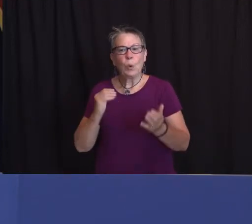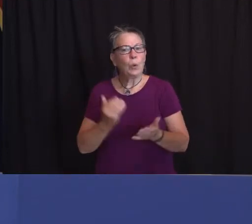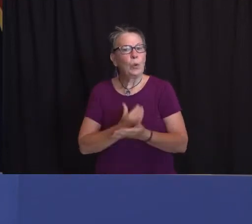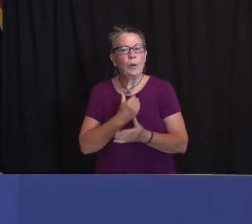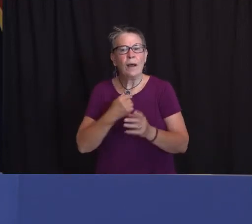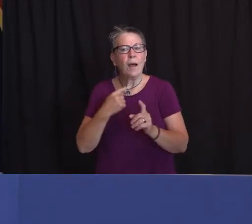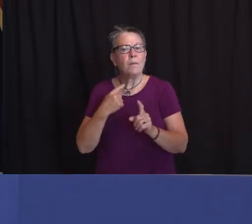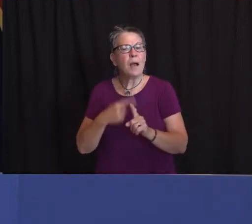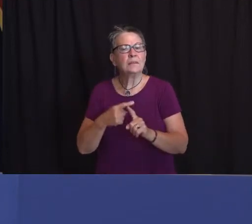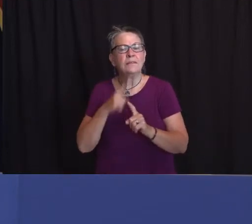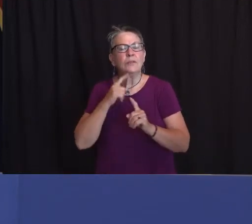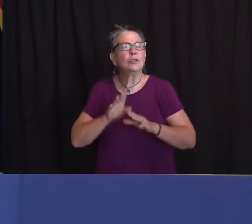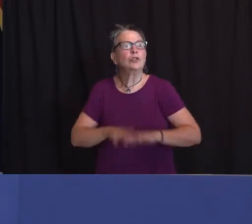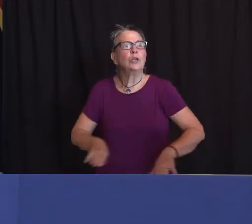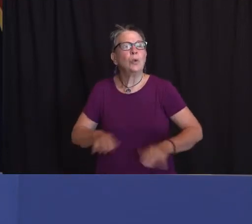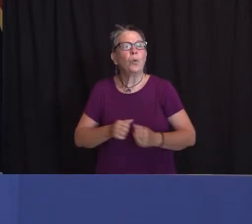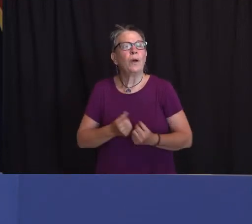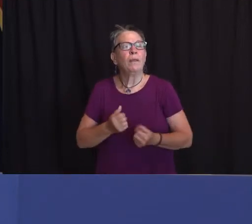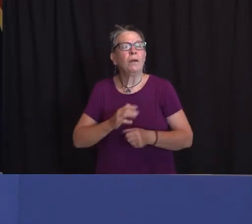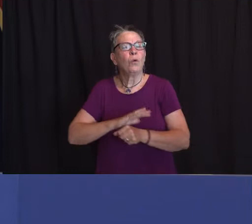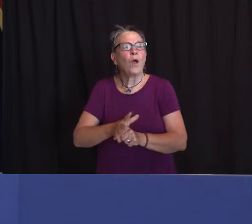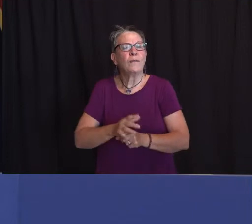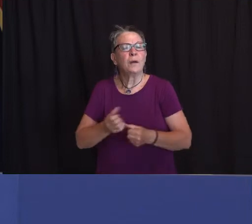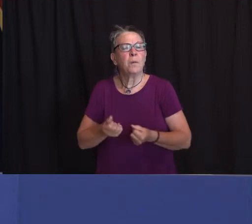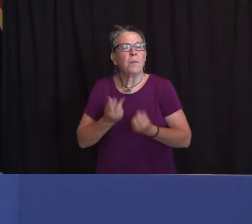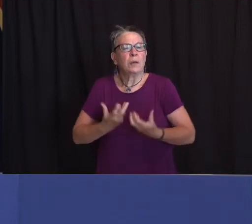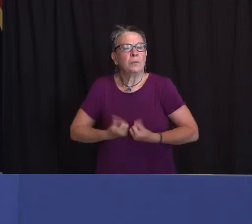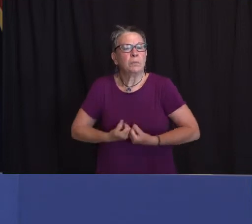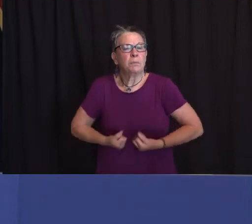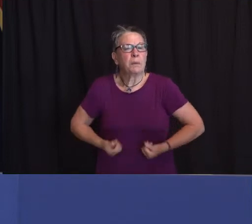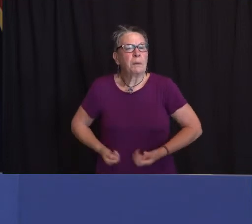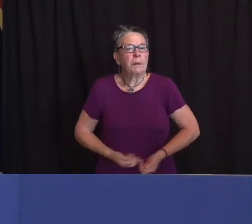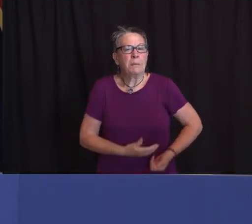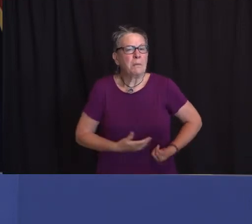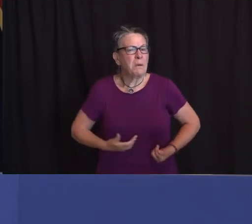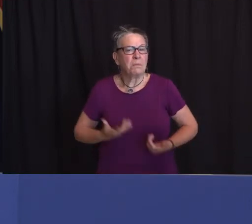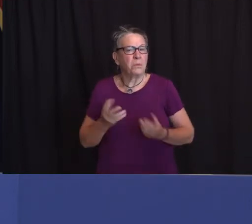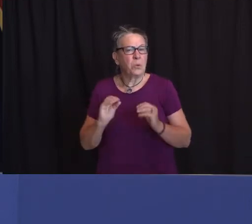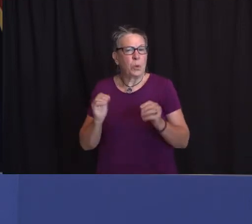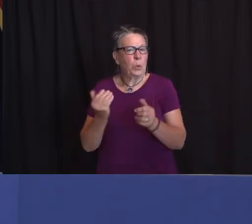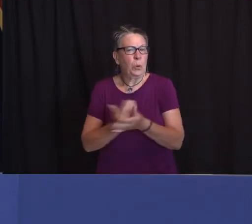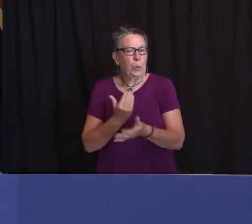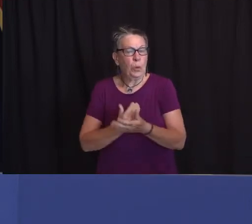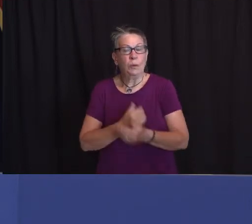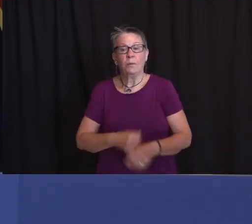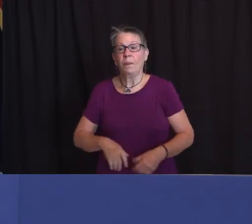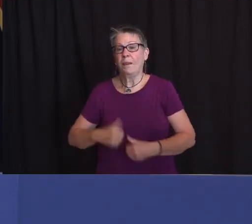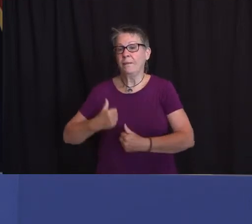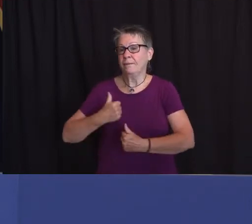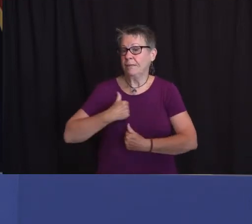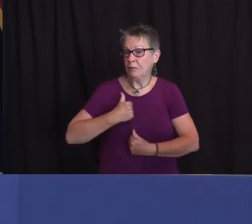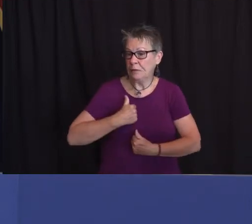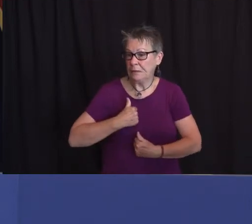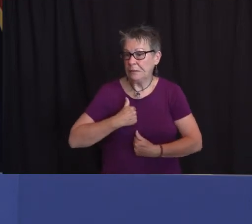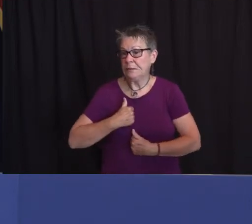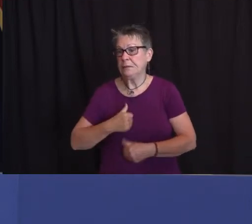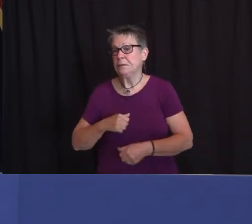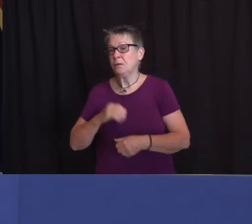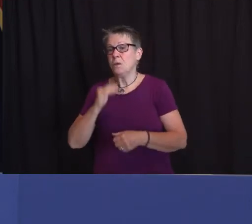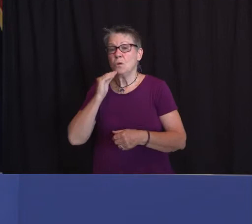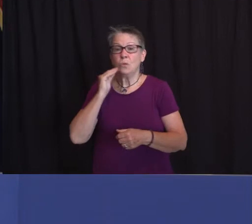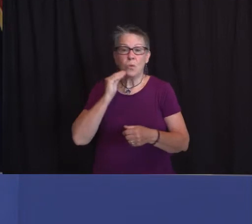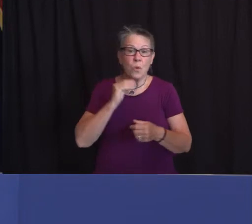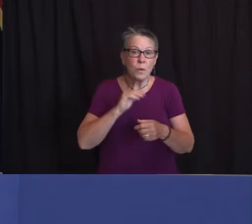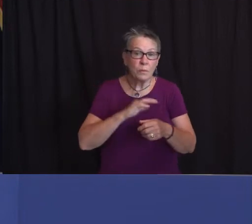syndrome in children, and there are no new cases in our vet homes or our psychiatric hospitals. The